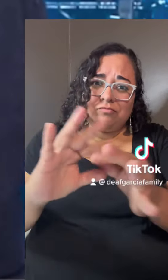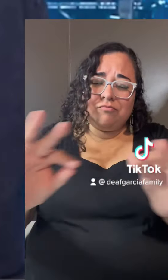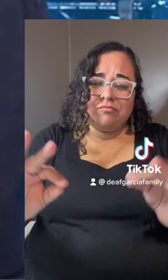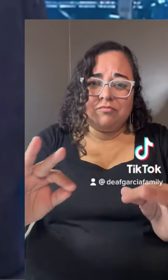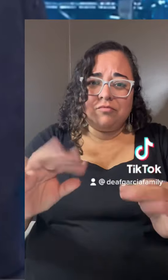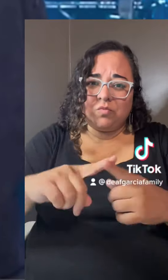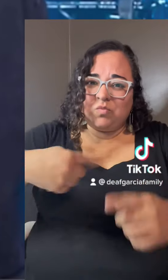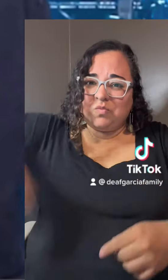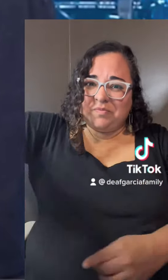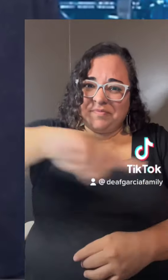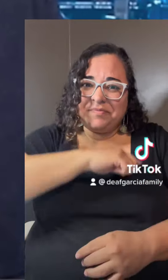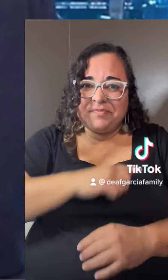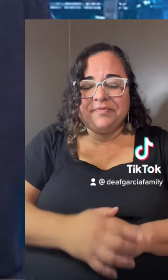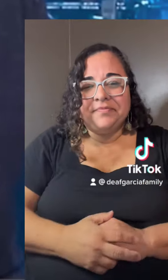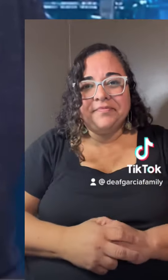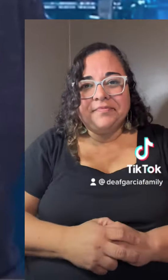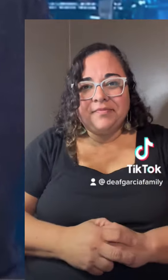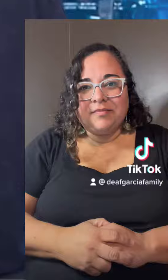us?